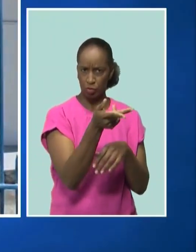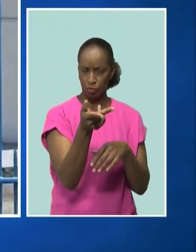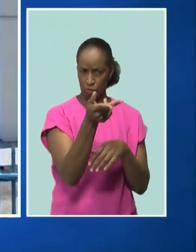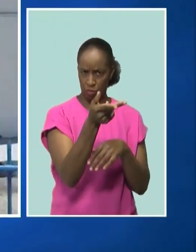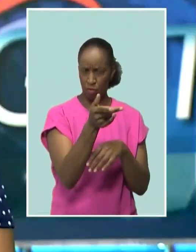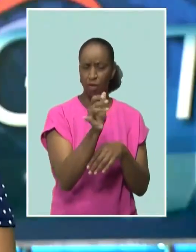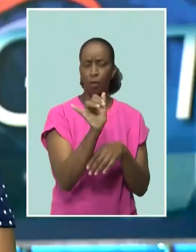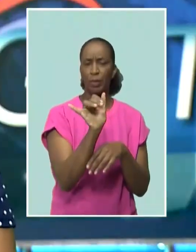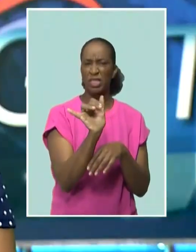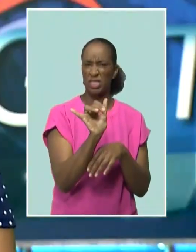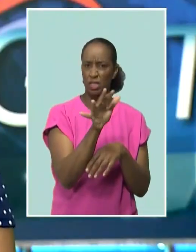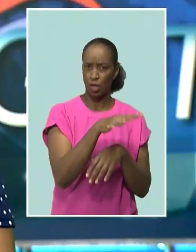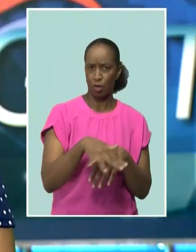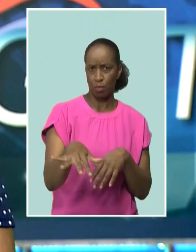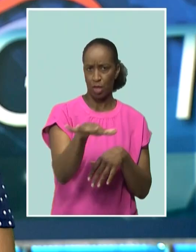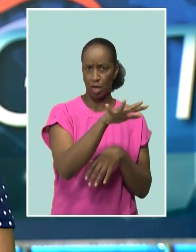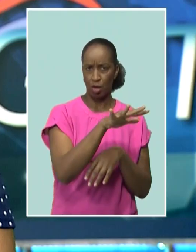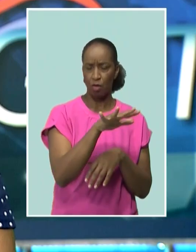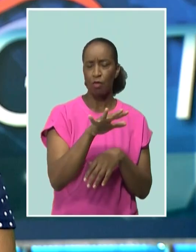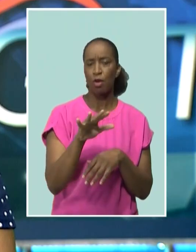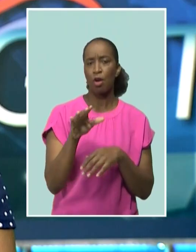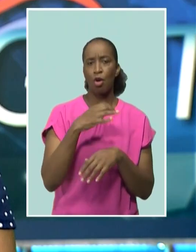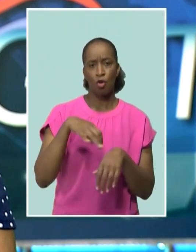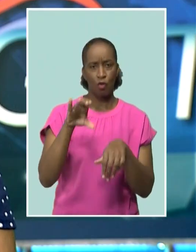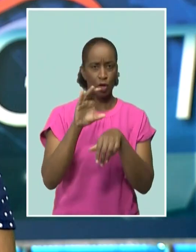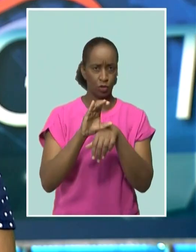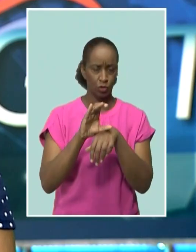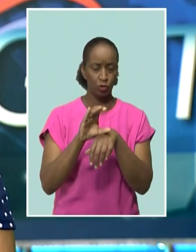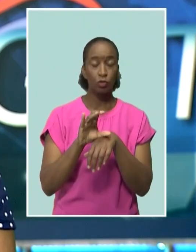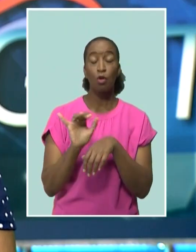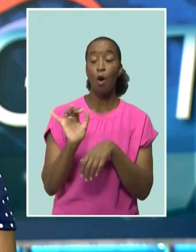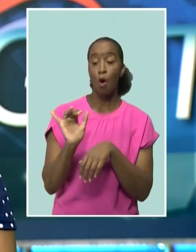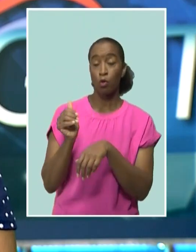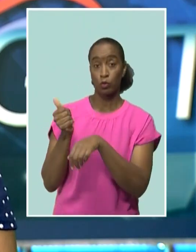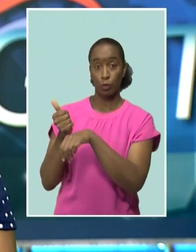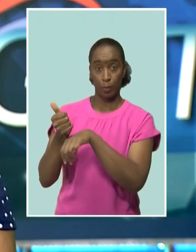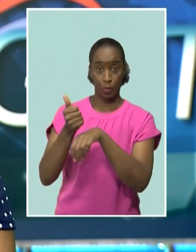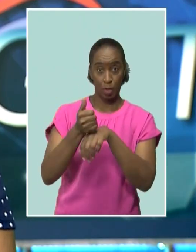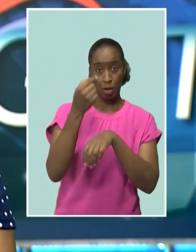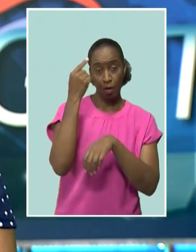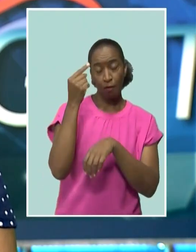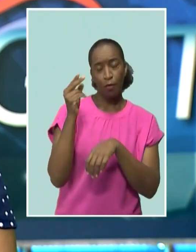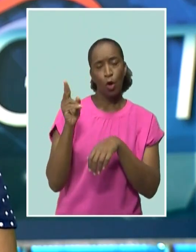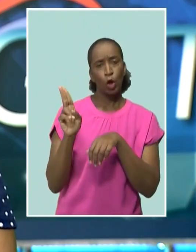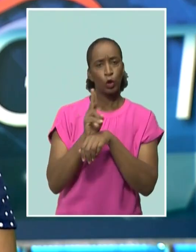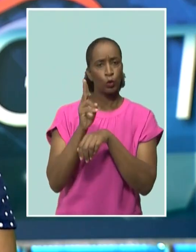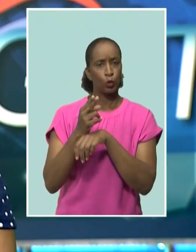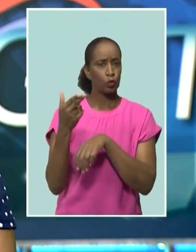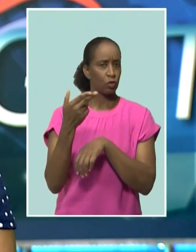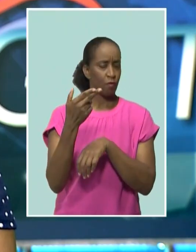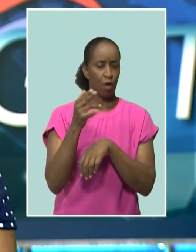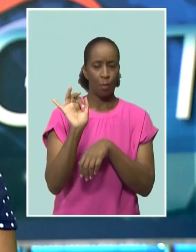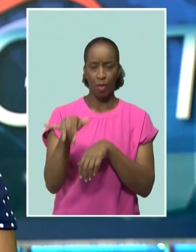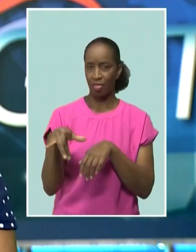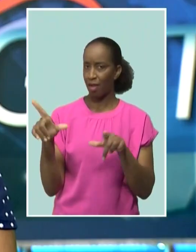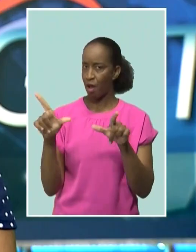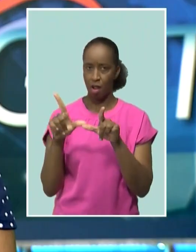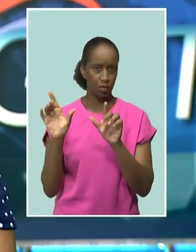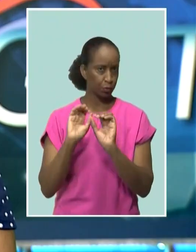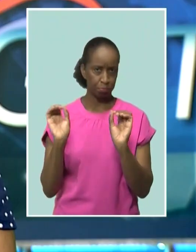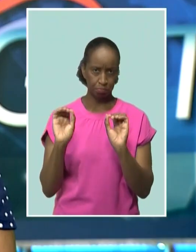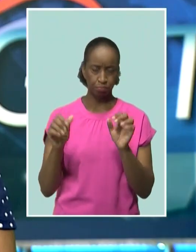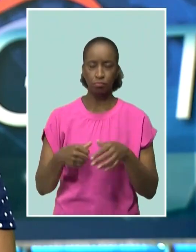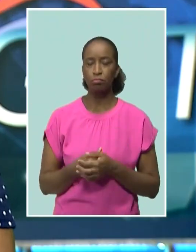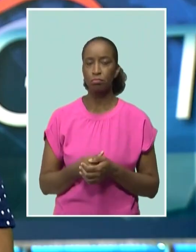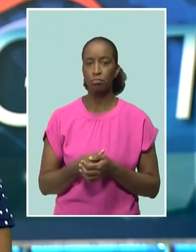in Christchurch. They have also been separately charged with using an illegal firearm. Clark and his 16-year-old